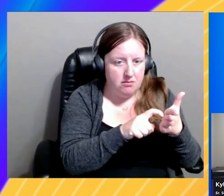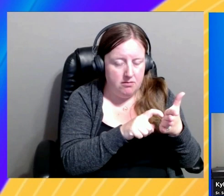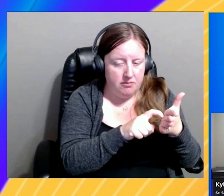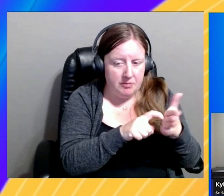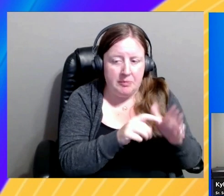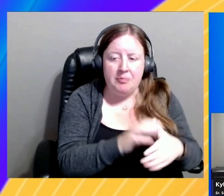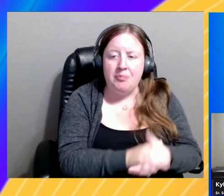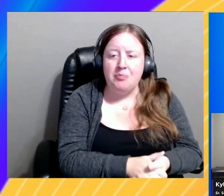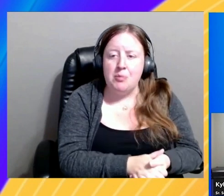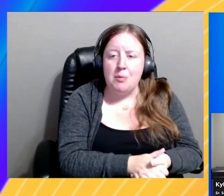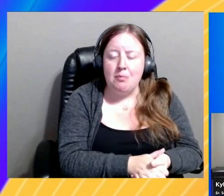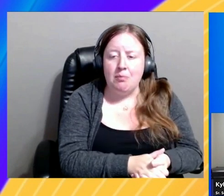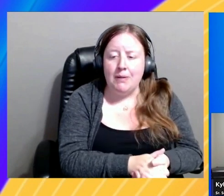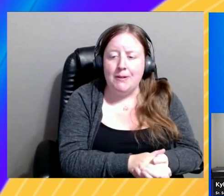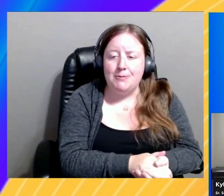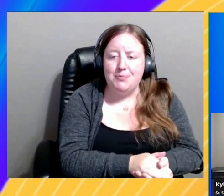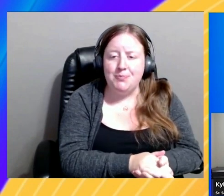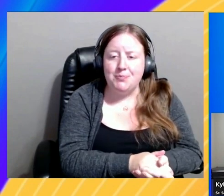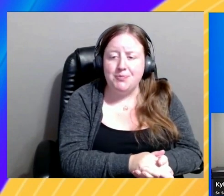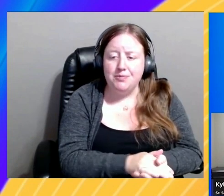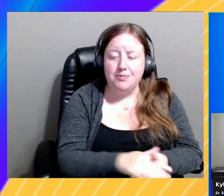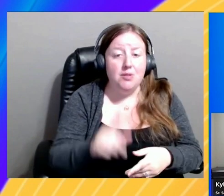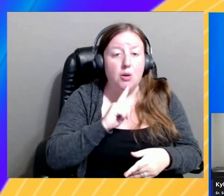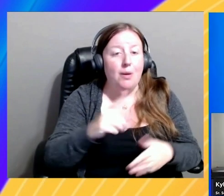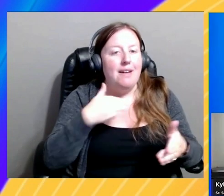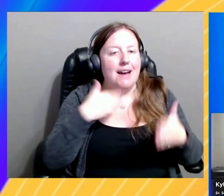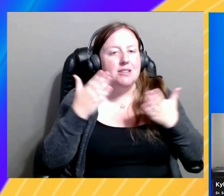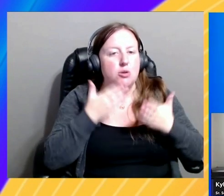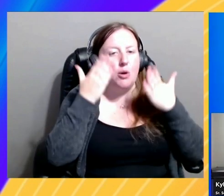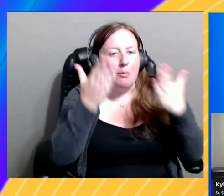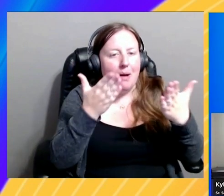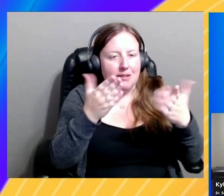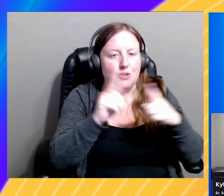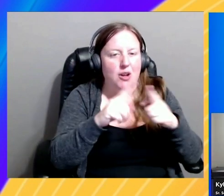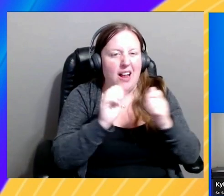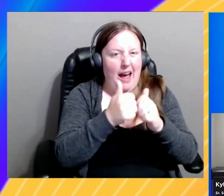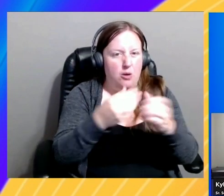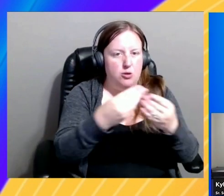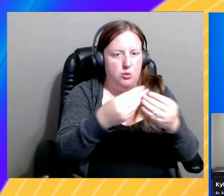gives you a recommendation on how to resolve this,